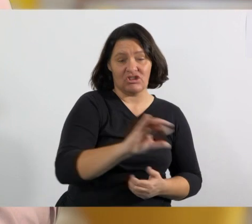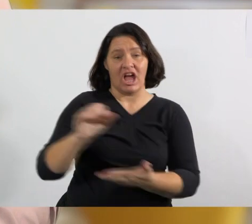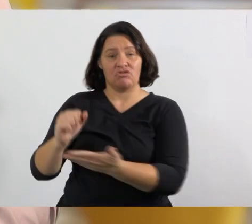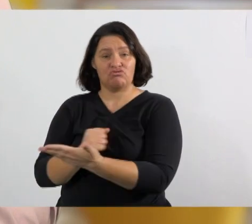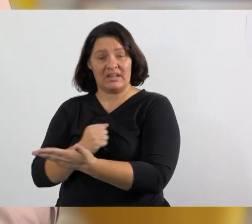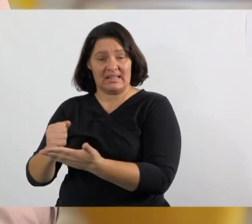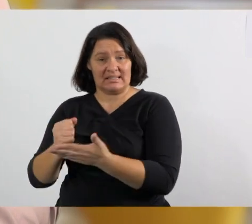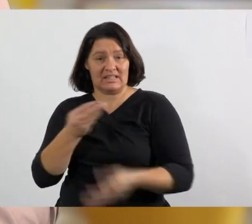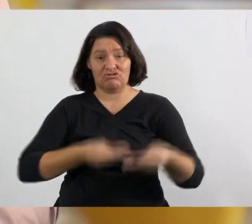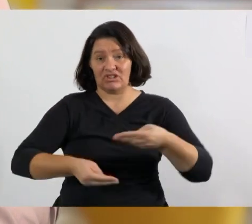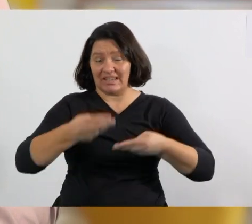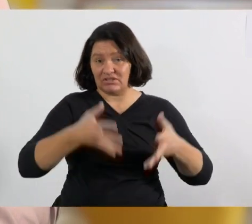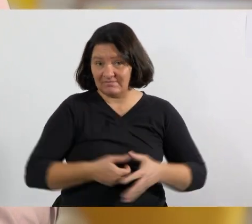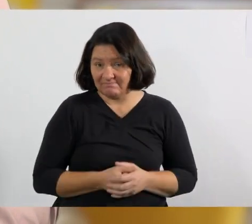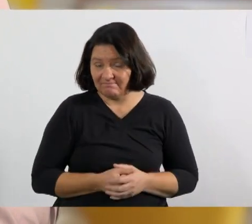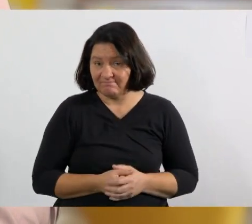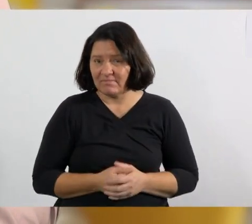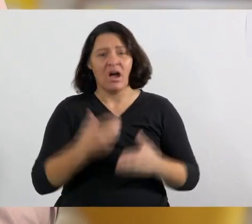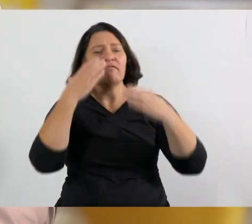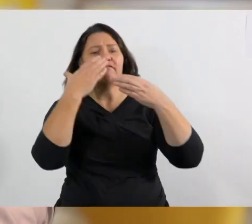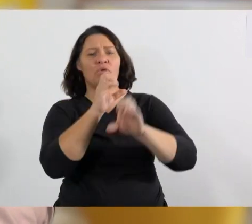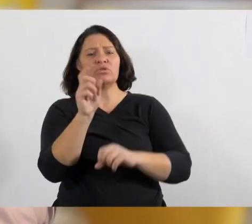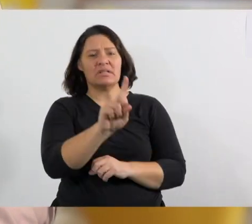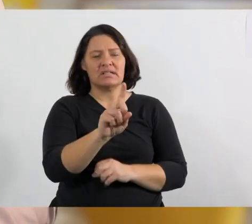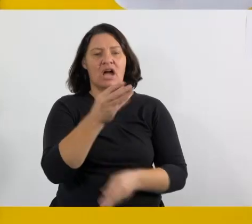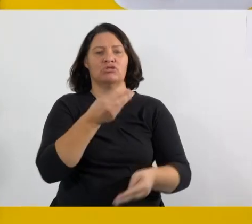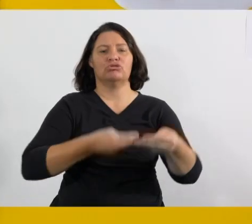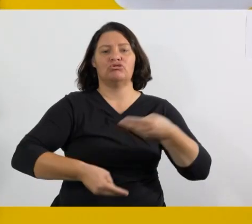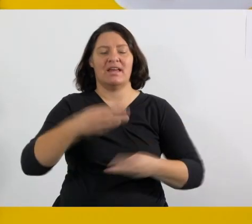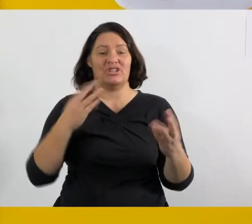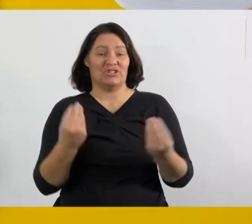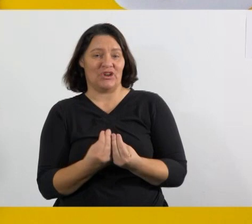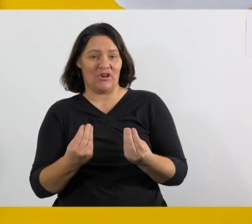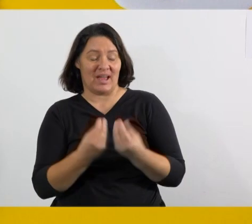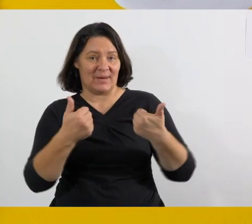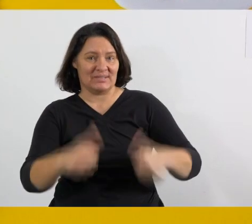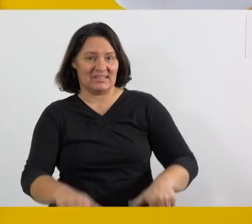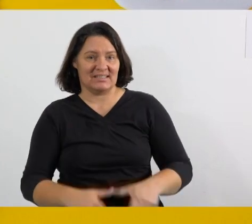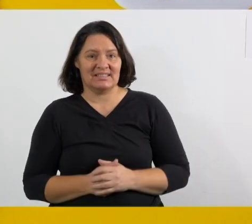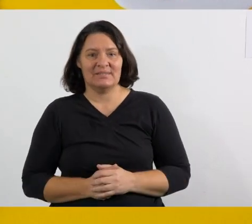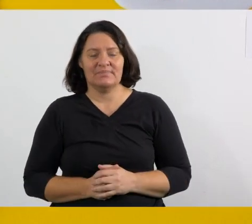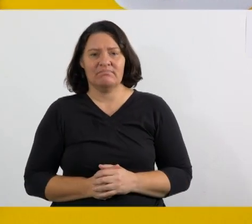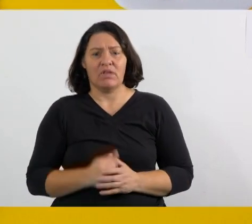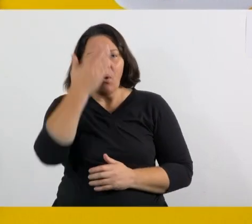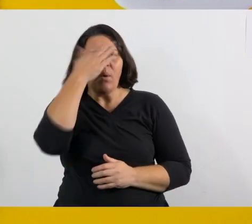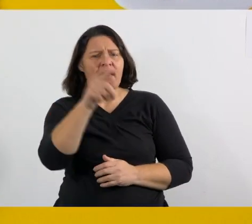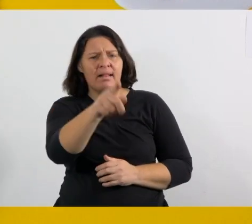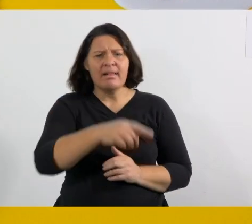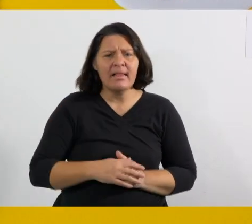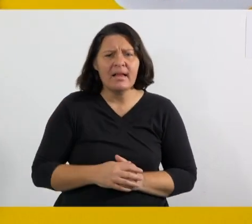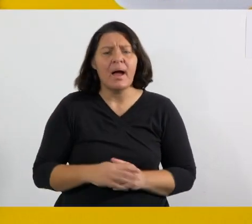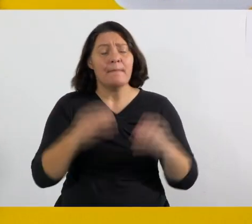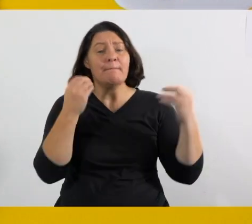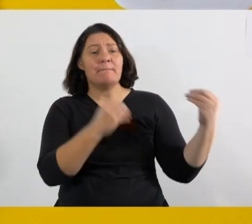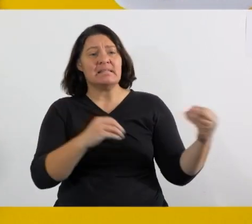trading stock account. Did you know that a business will buy stock in two ways, on